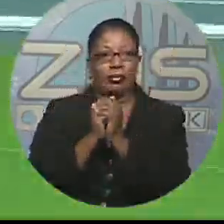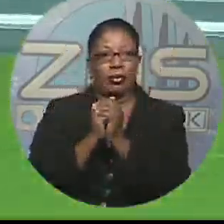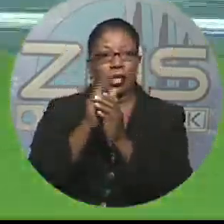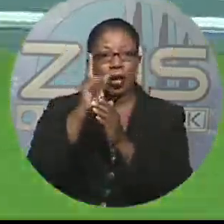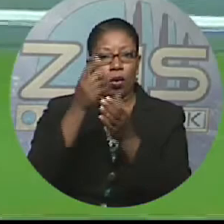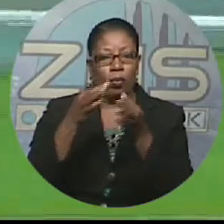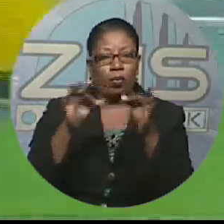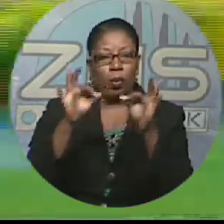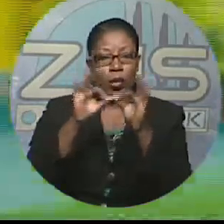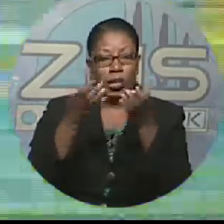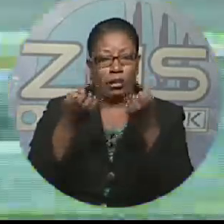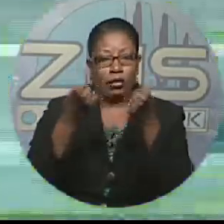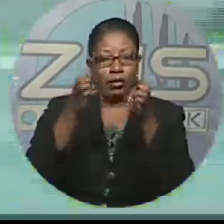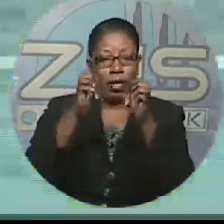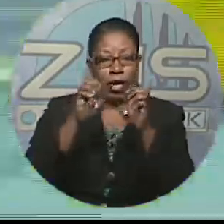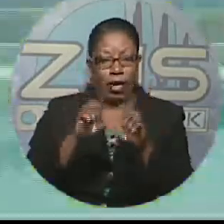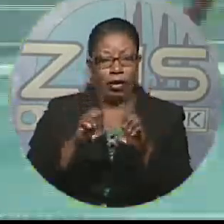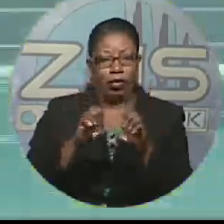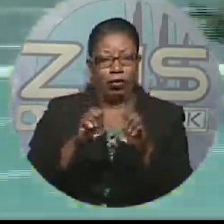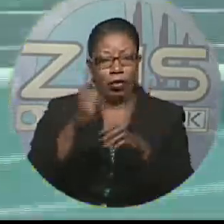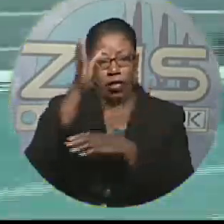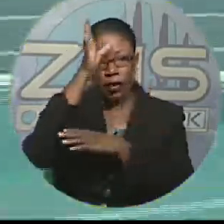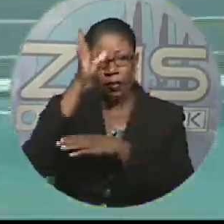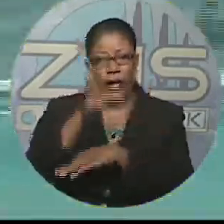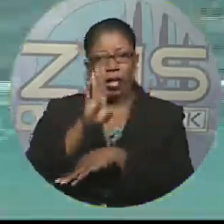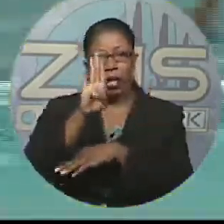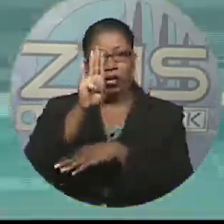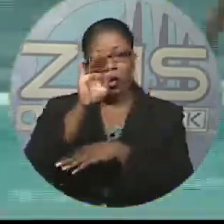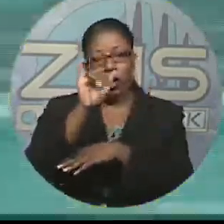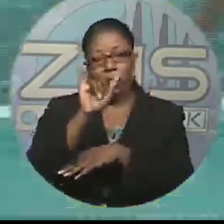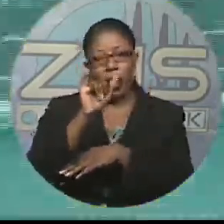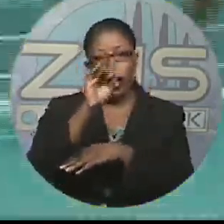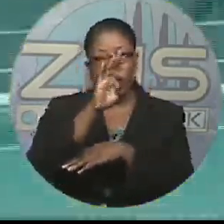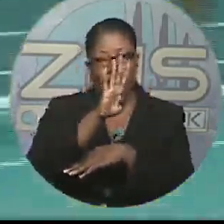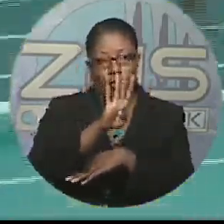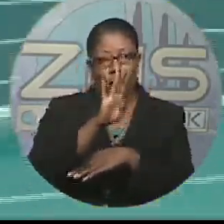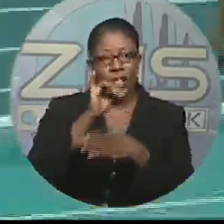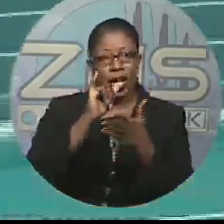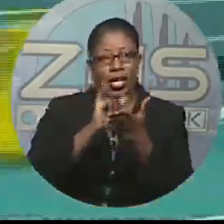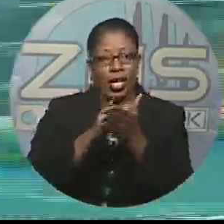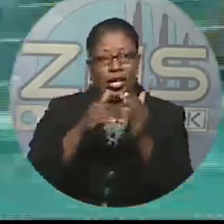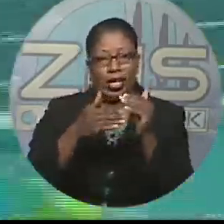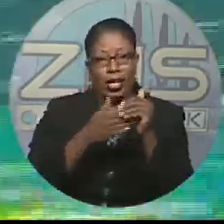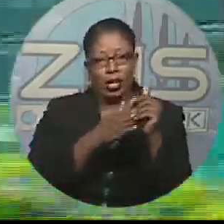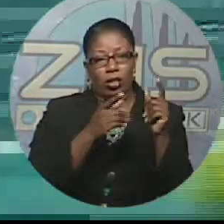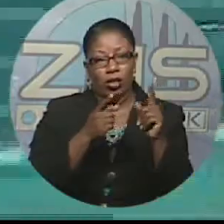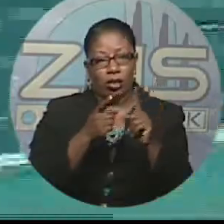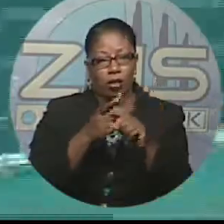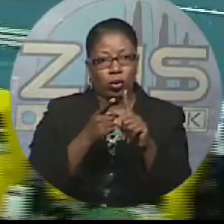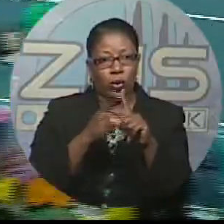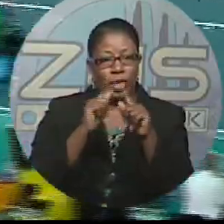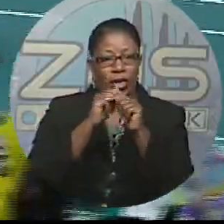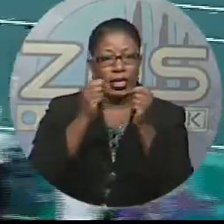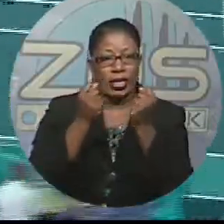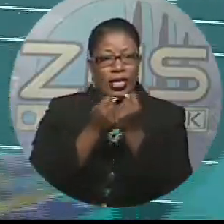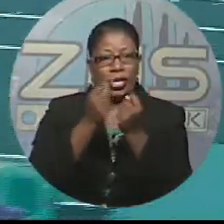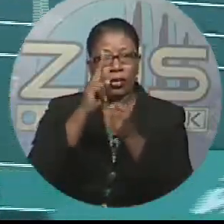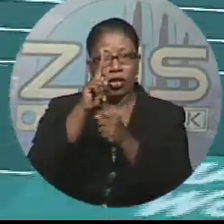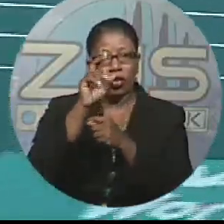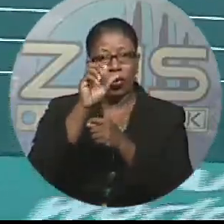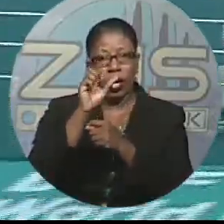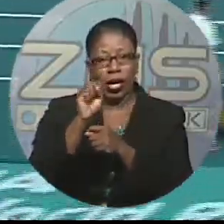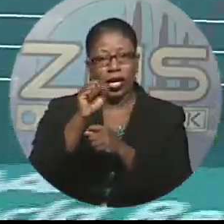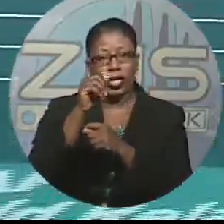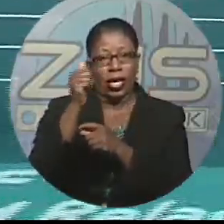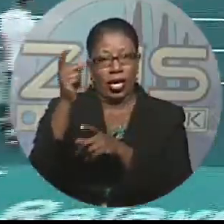events at the inaugural World Relays was the men's 4x4 relay, and that one really lived up to its billing. Team USA nipping the Bahamas at